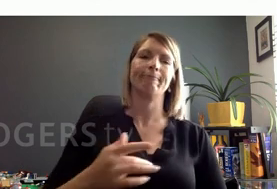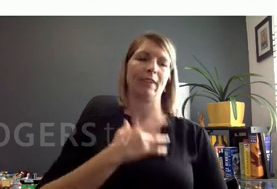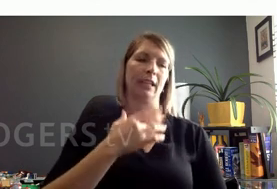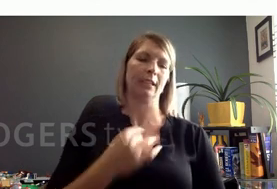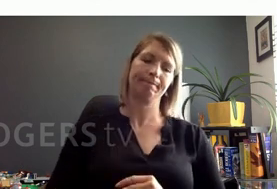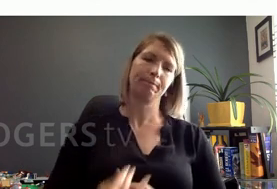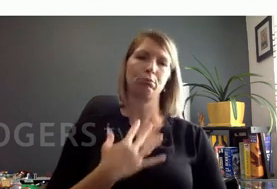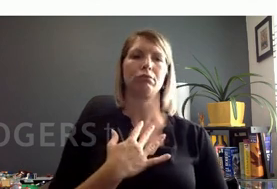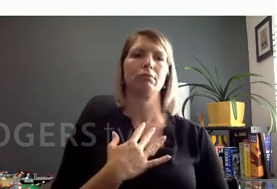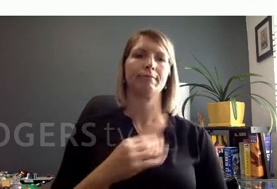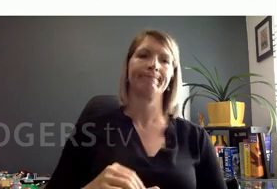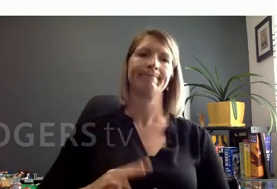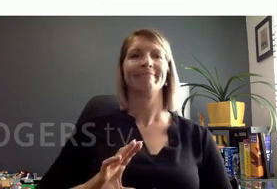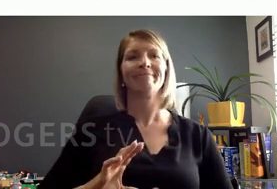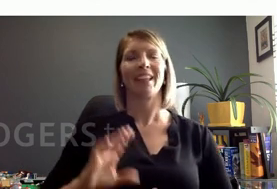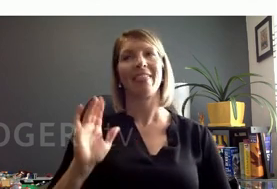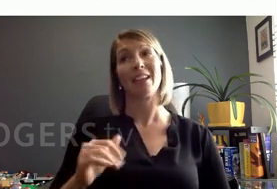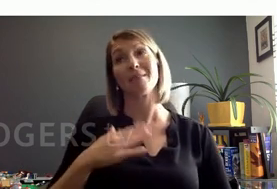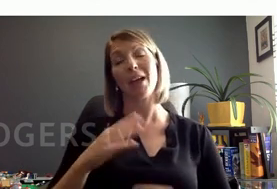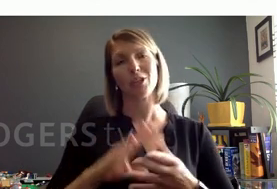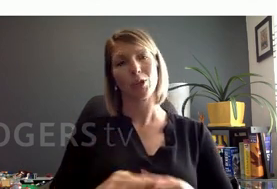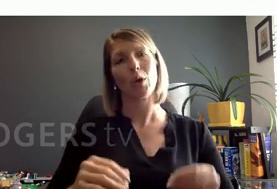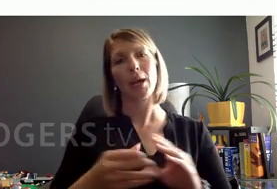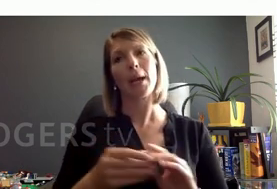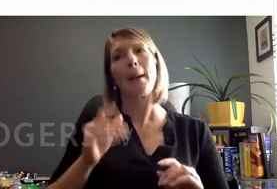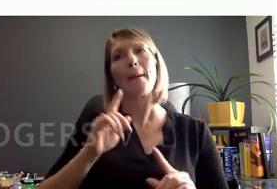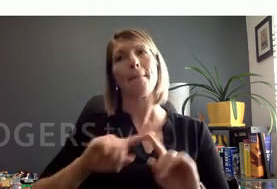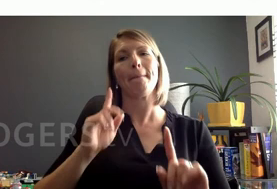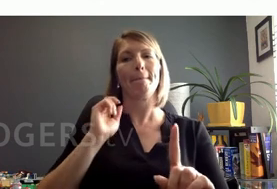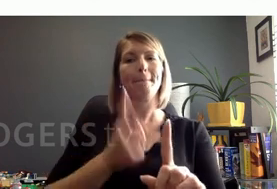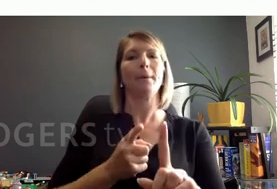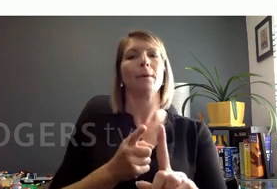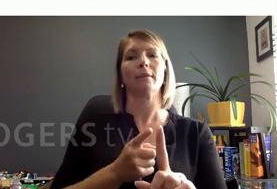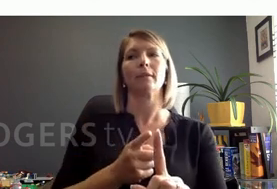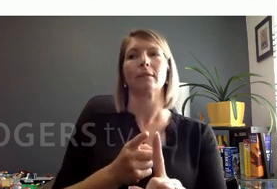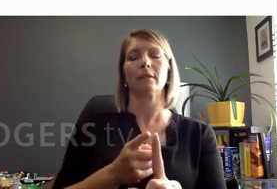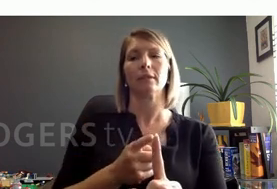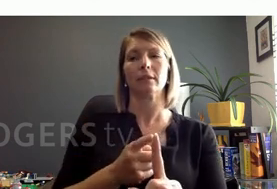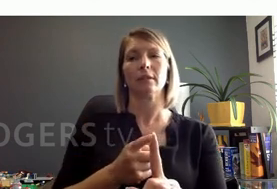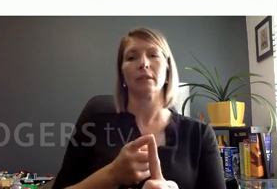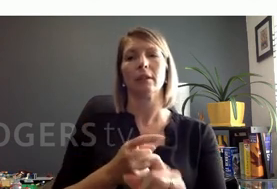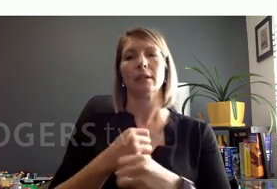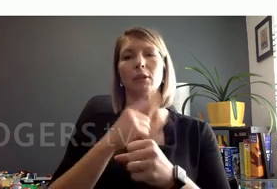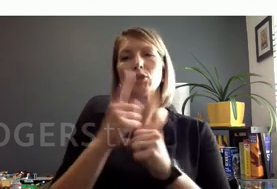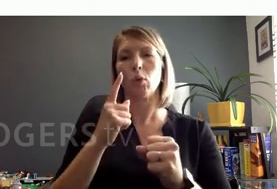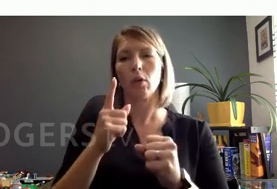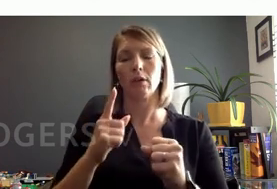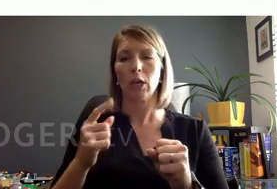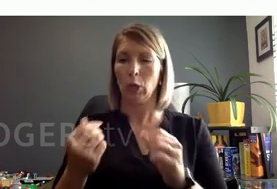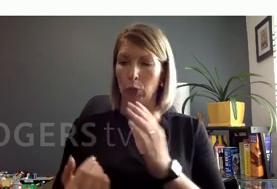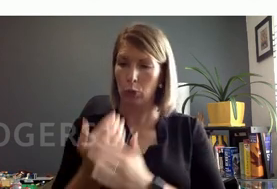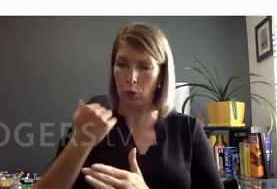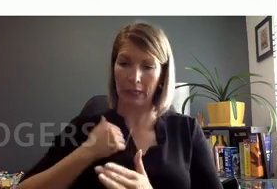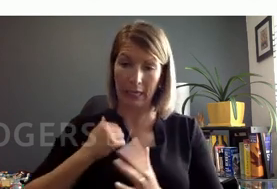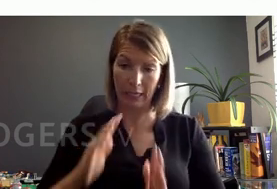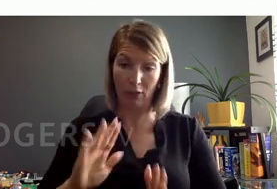that's my story, but it speaks to the importance of creating a place for newcomers in this city and in this province